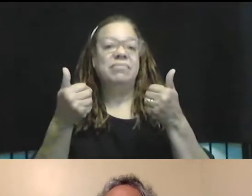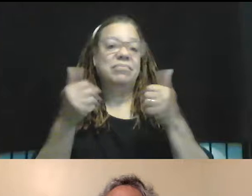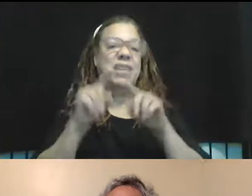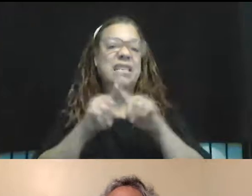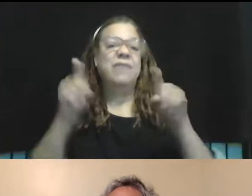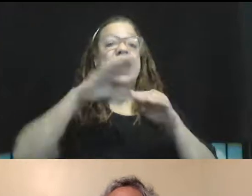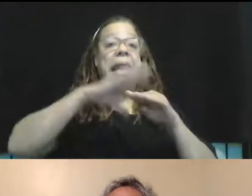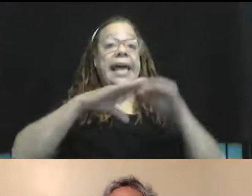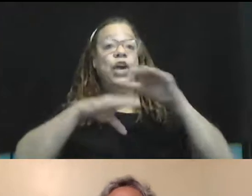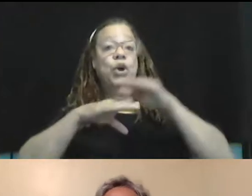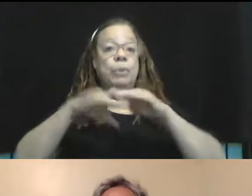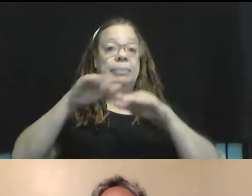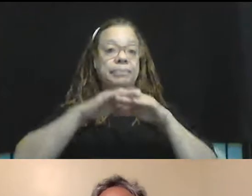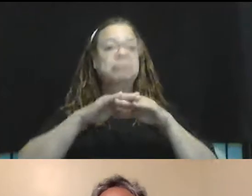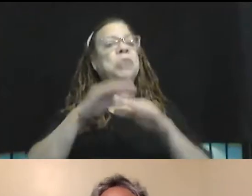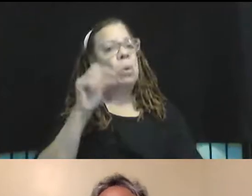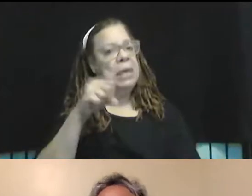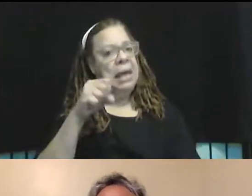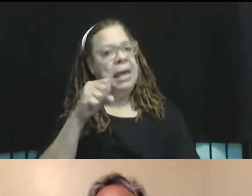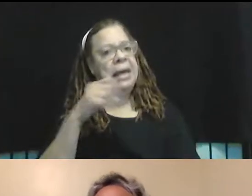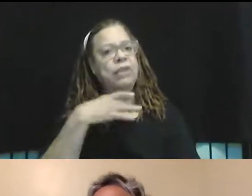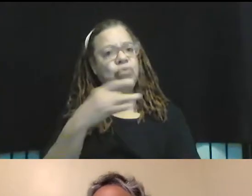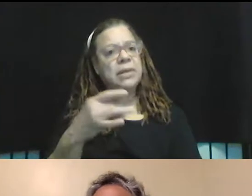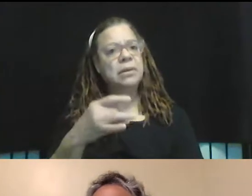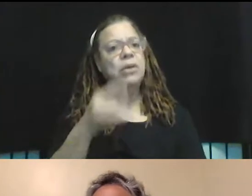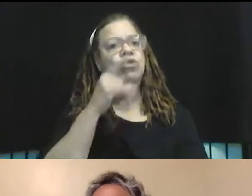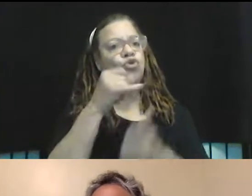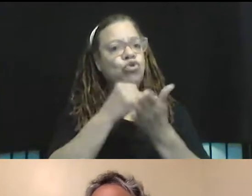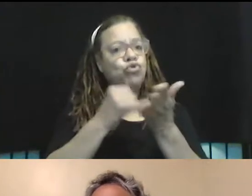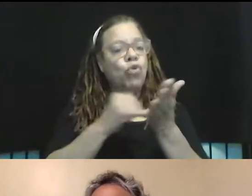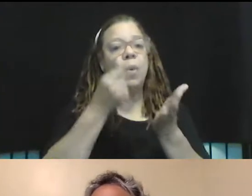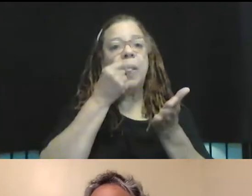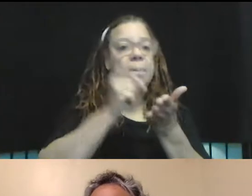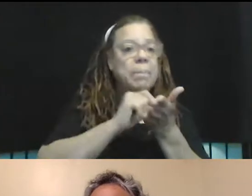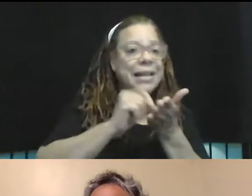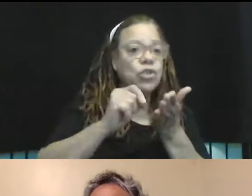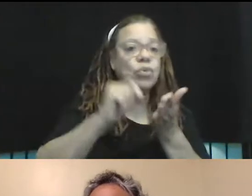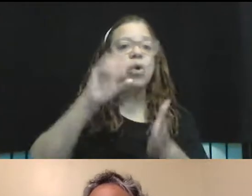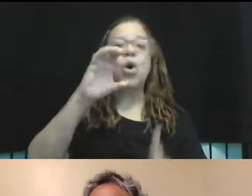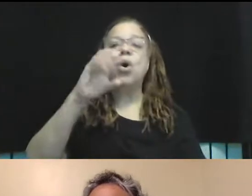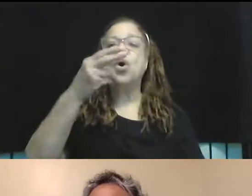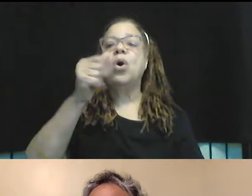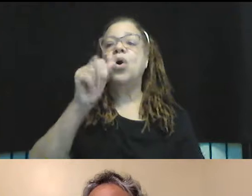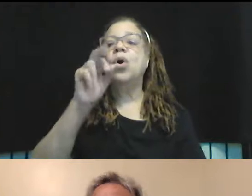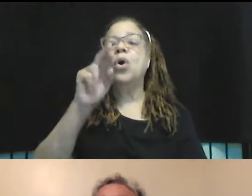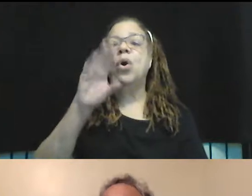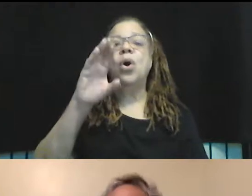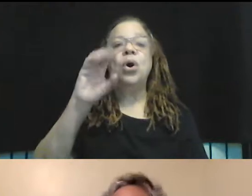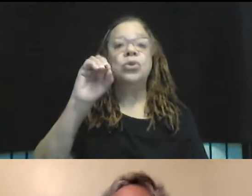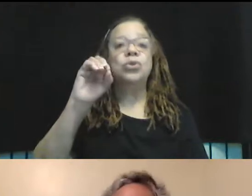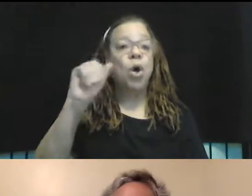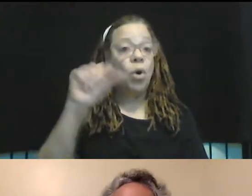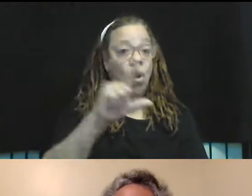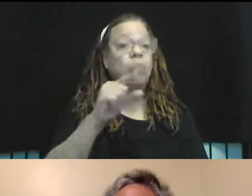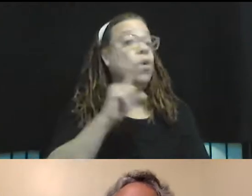mean? Yeah. So, do you draw with pencil or charcoal or? Actually, markers. Oh,